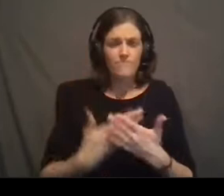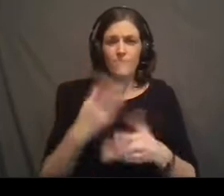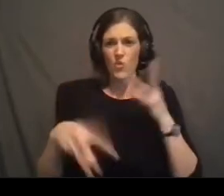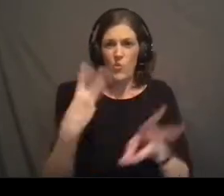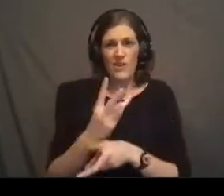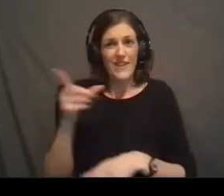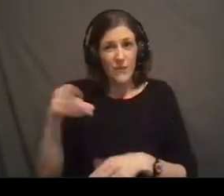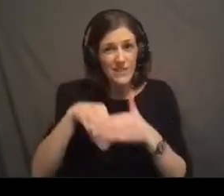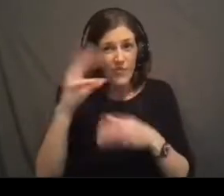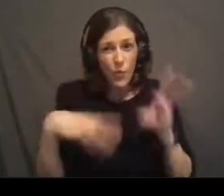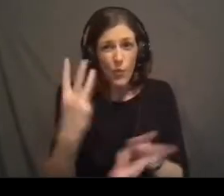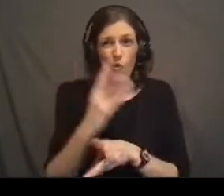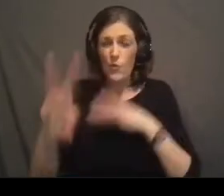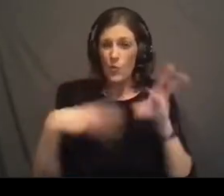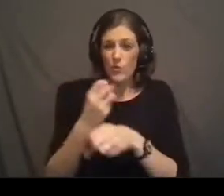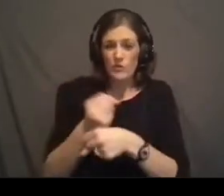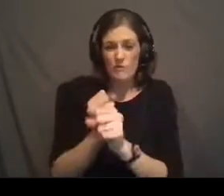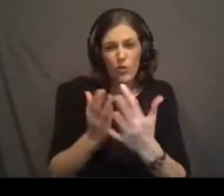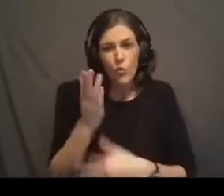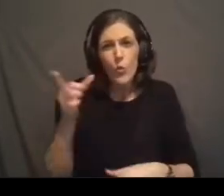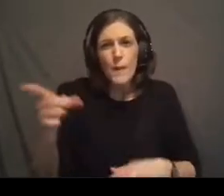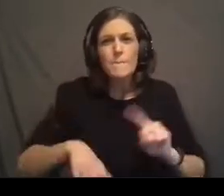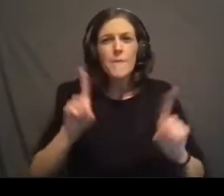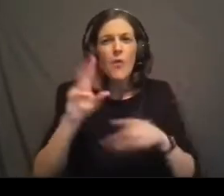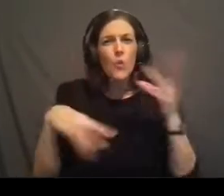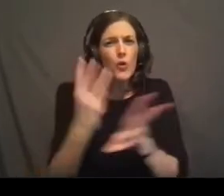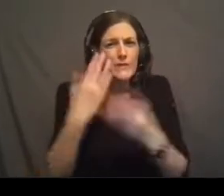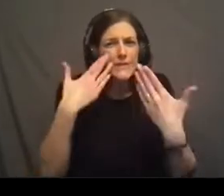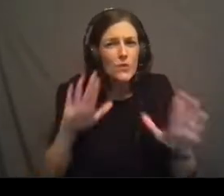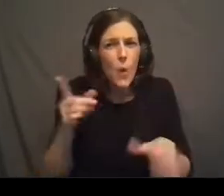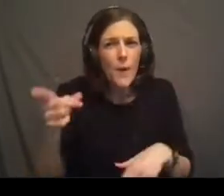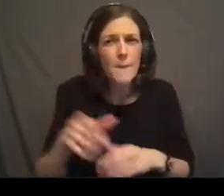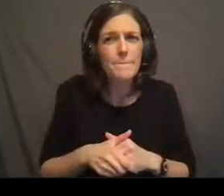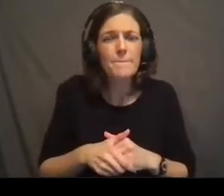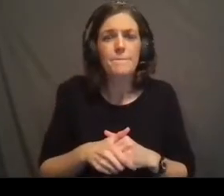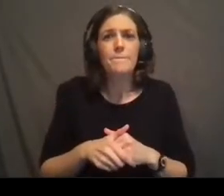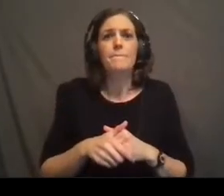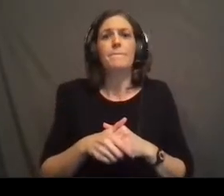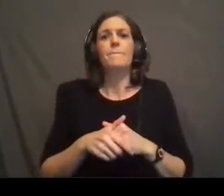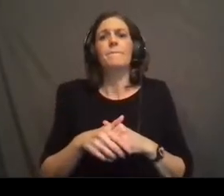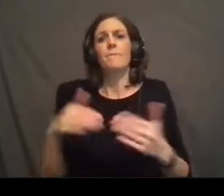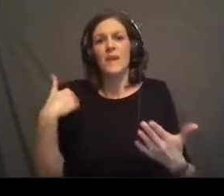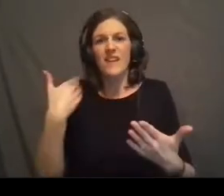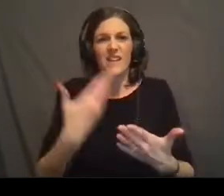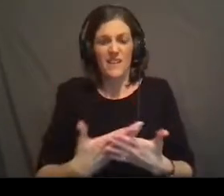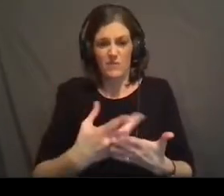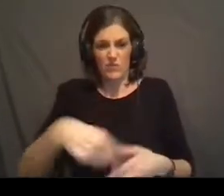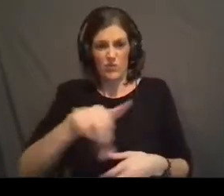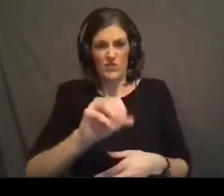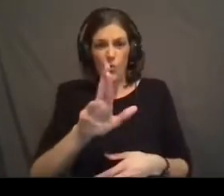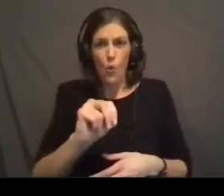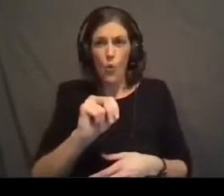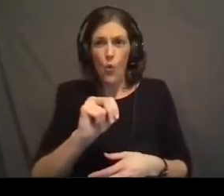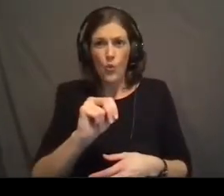world. And the world was made through him, yet the world did not know him. He came to his own, and his own people didn't receive